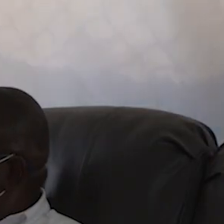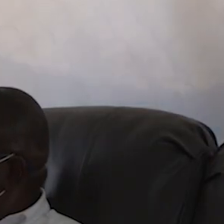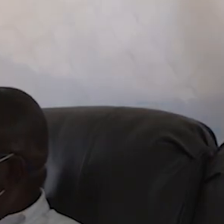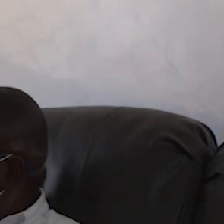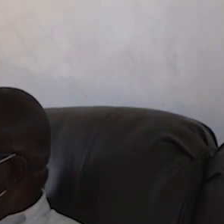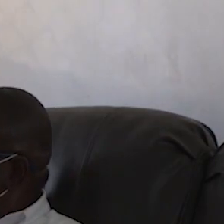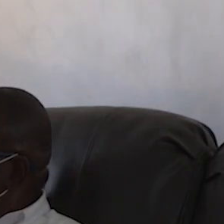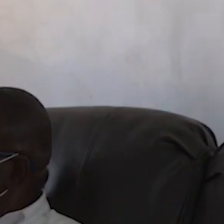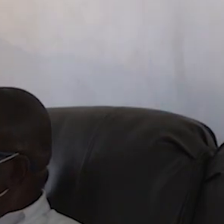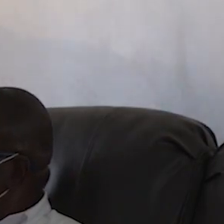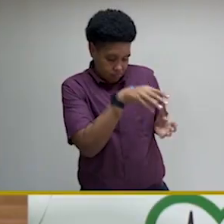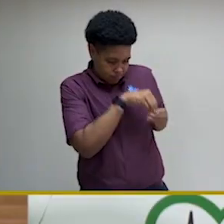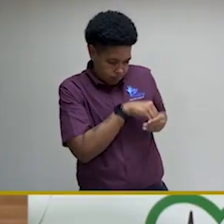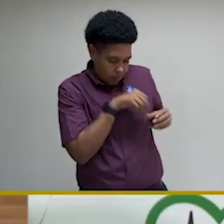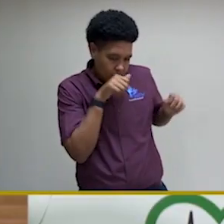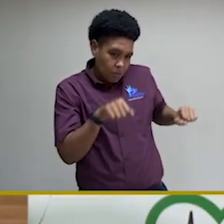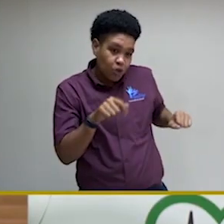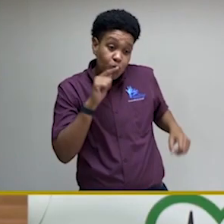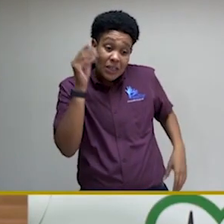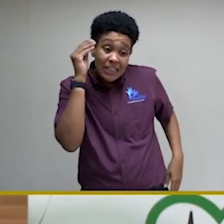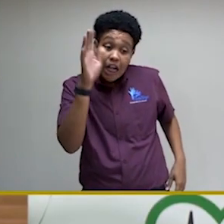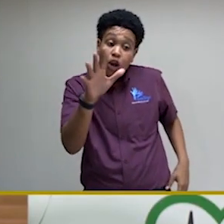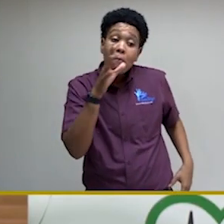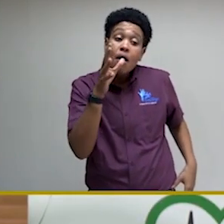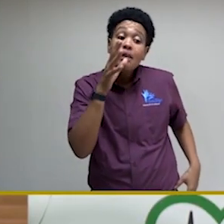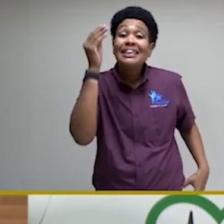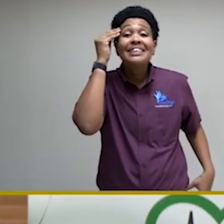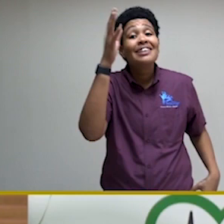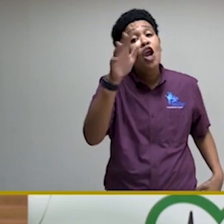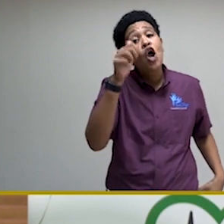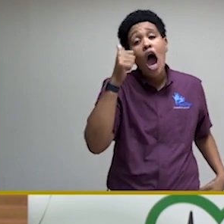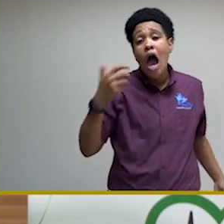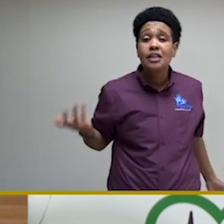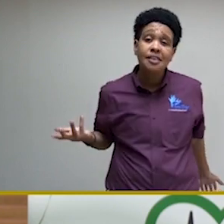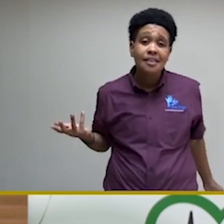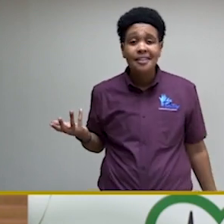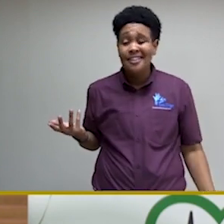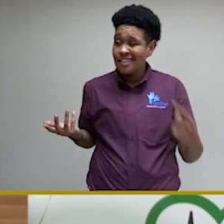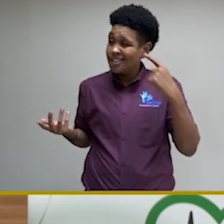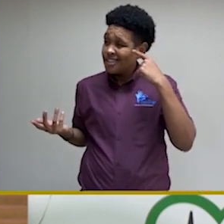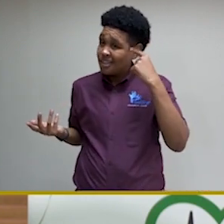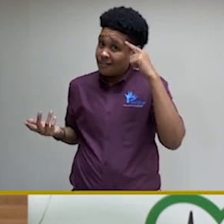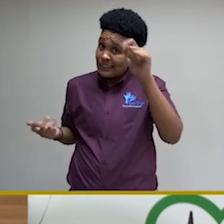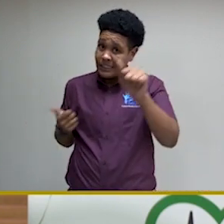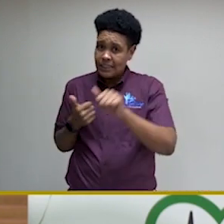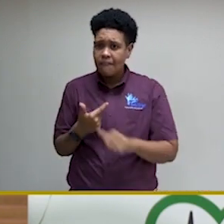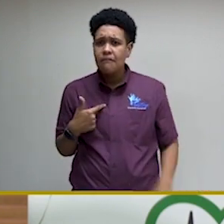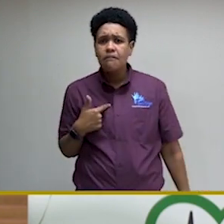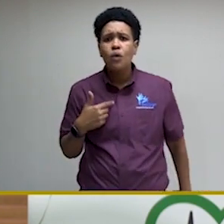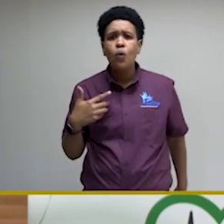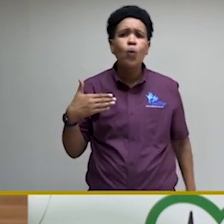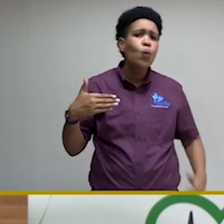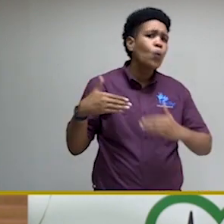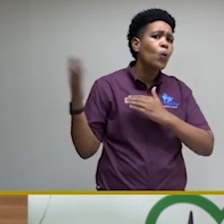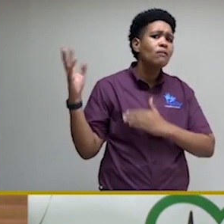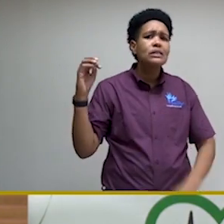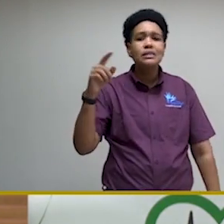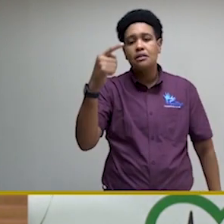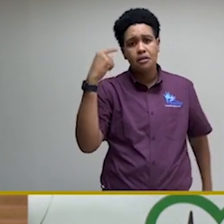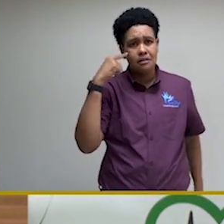vulnerabilities on board as possible. So tell your mothers, tell your aunts, listen out for yourselves if you're over 60,